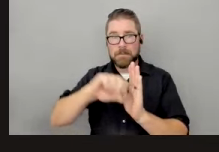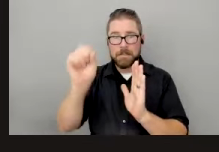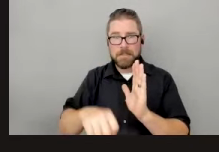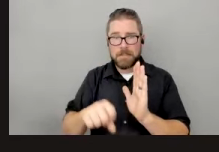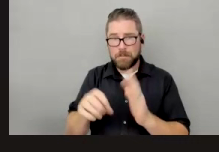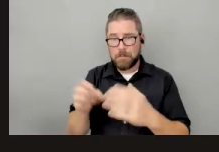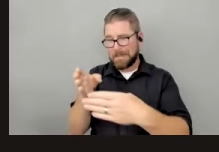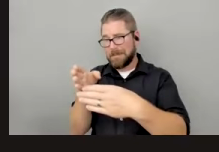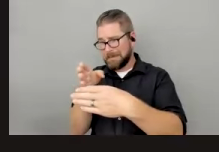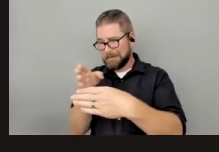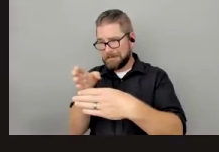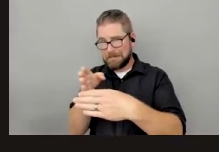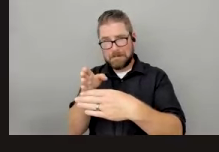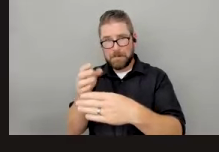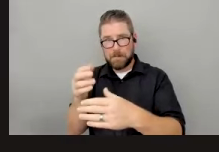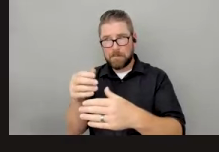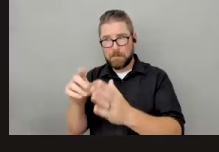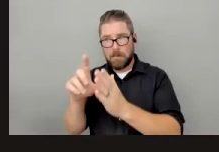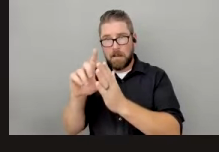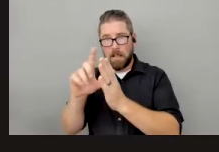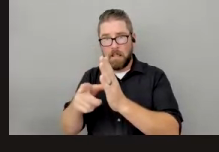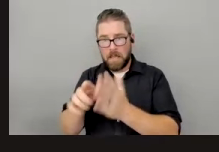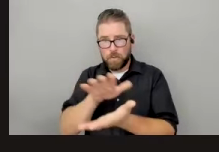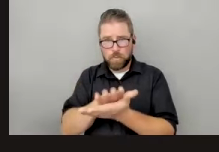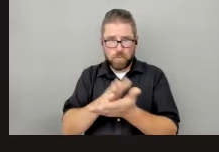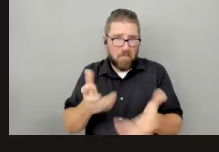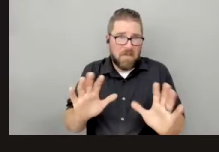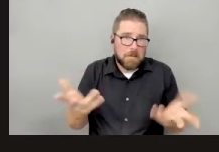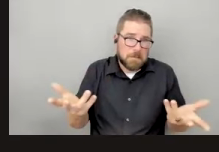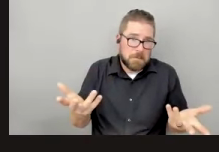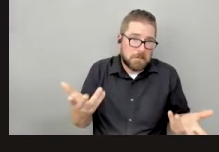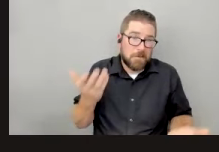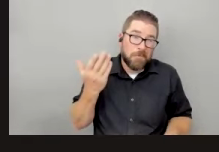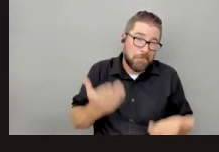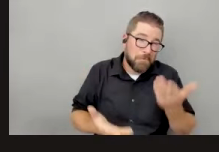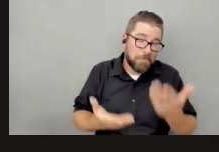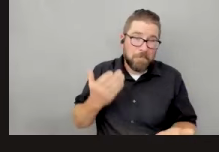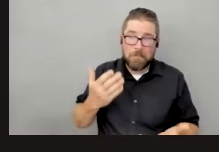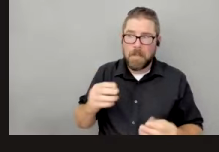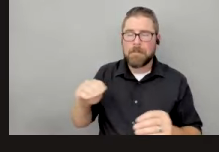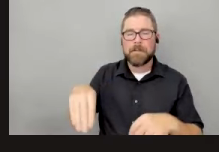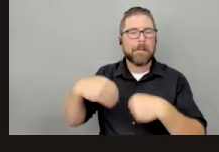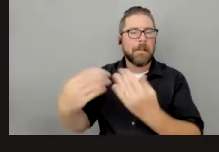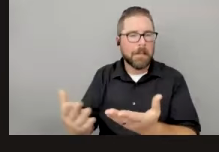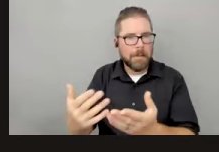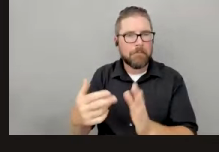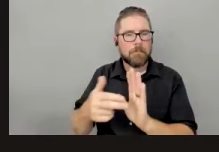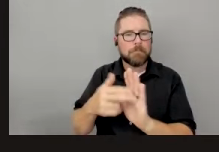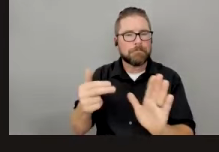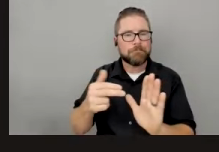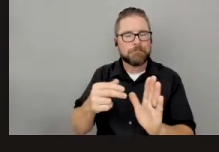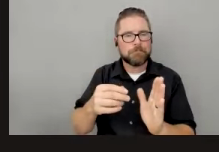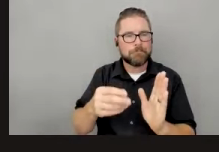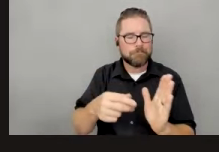type of circumstances, you would probably, it'd be like reasonable to probably give out like an incomplete, right? So that way, once they